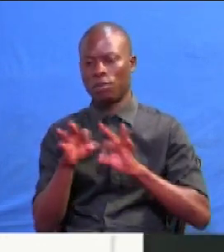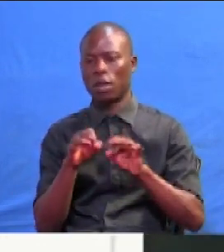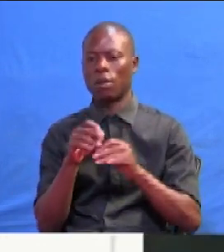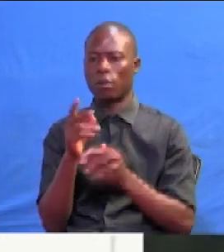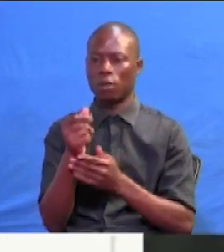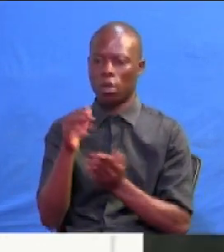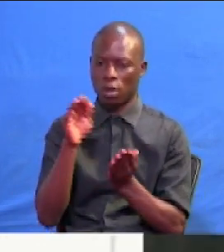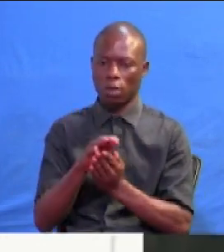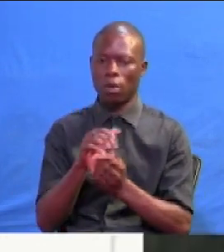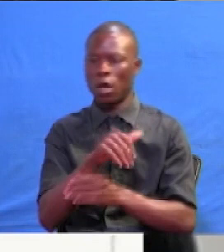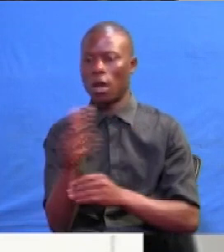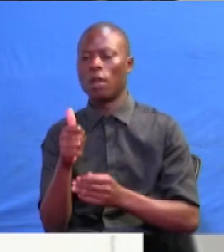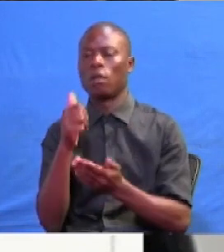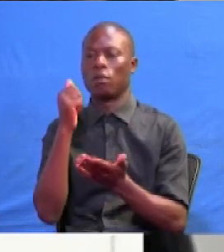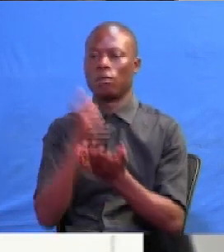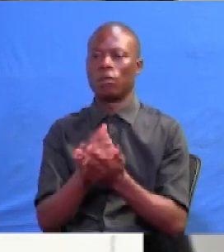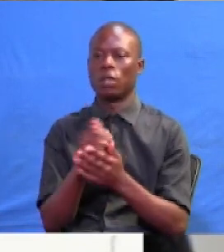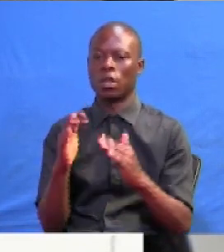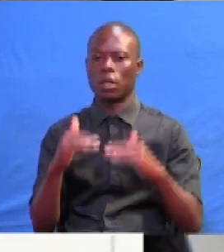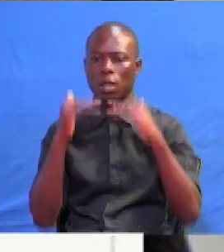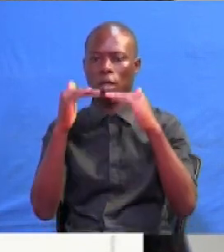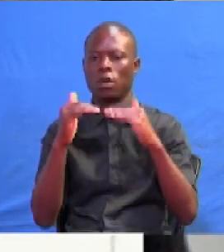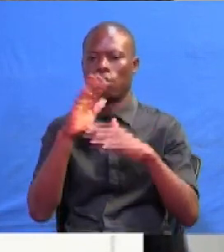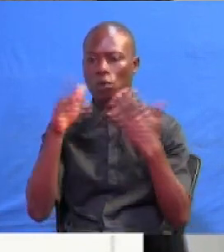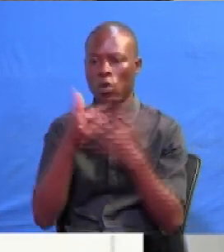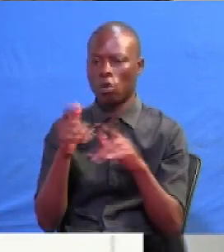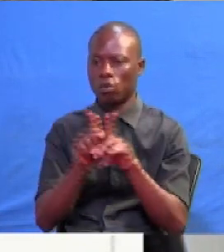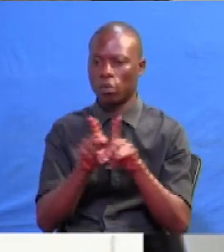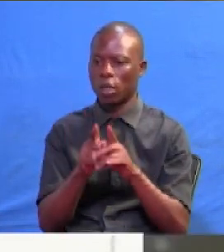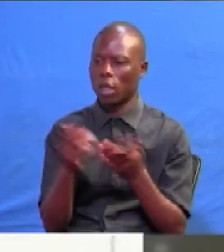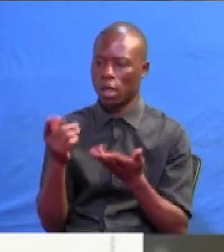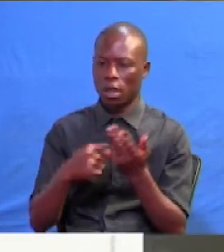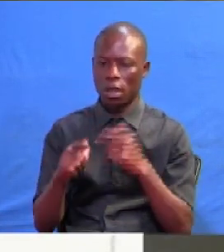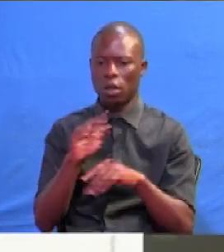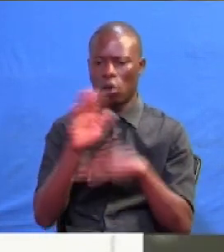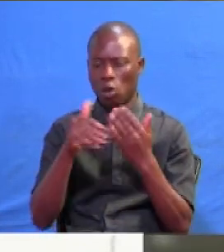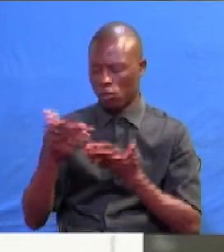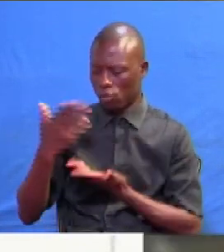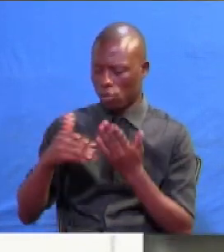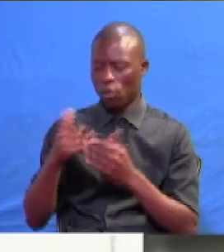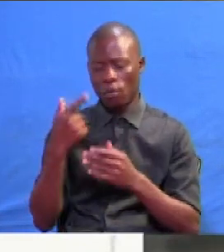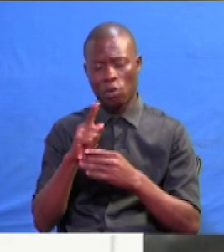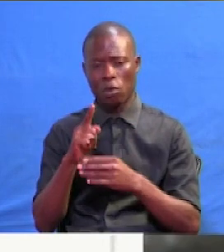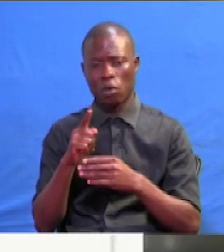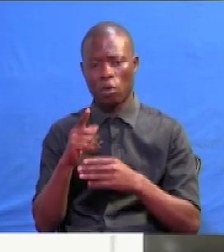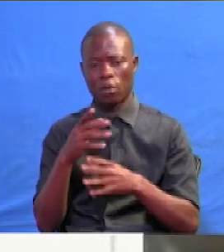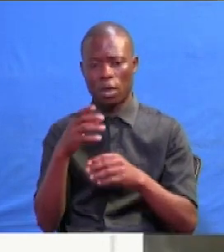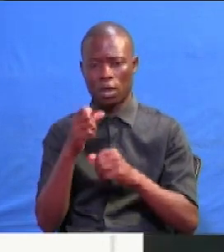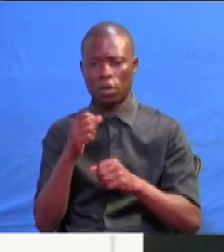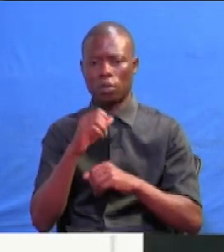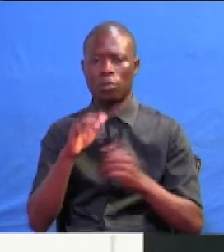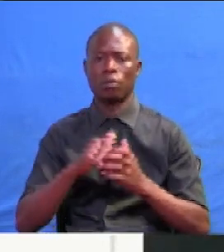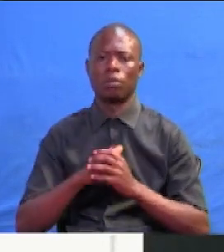other public offices at lower levels will continue taking into account the existing Contra contractual obligations